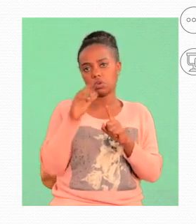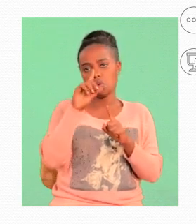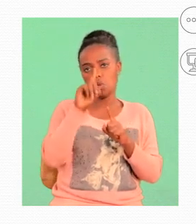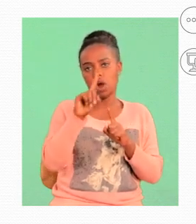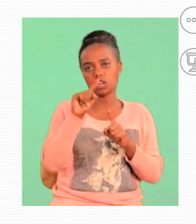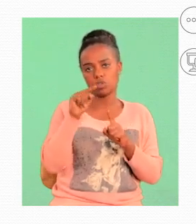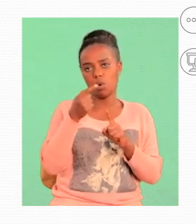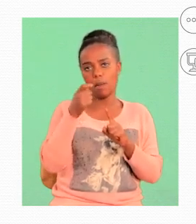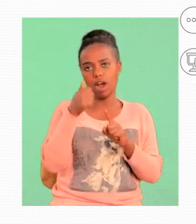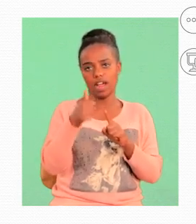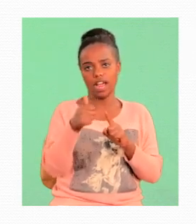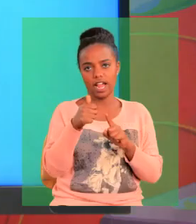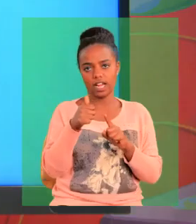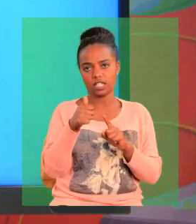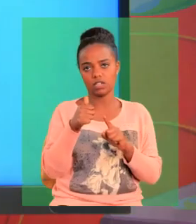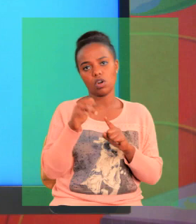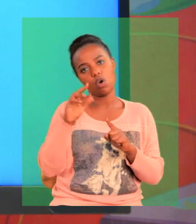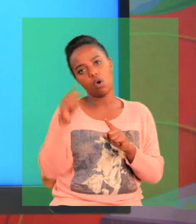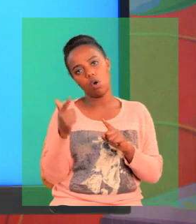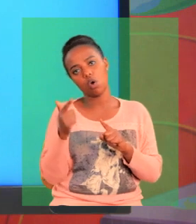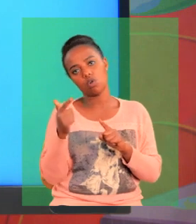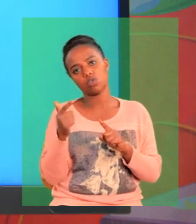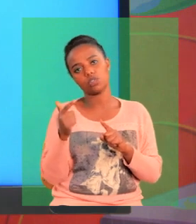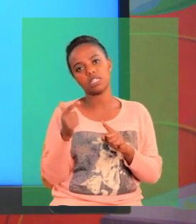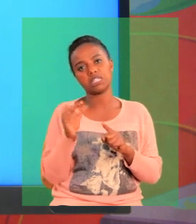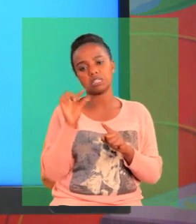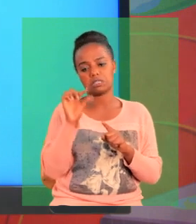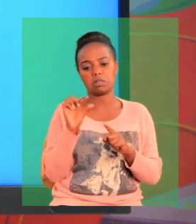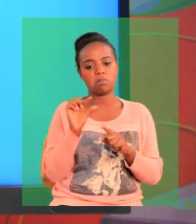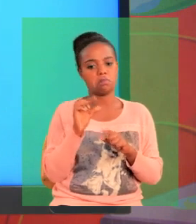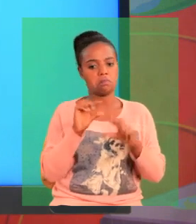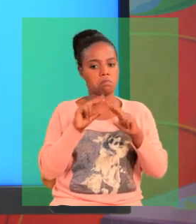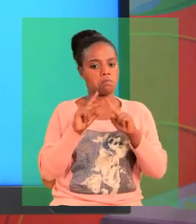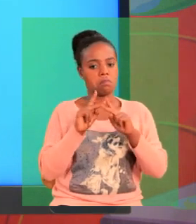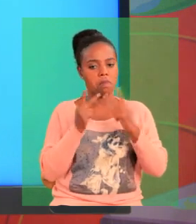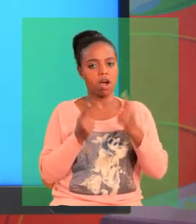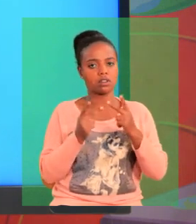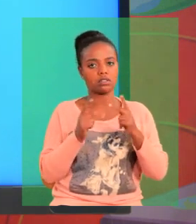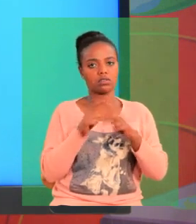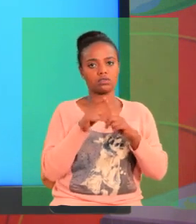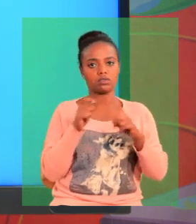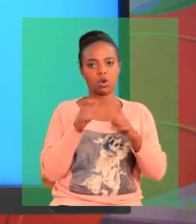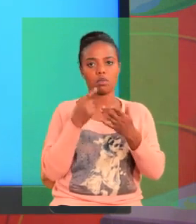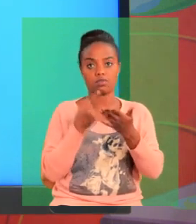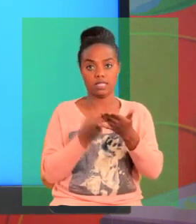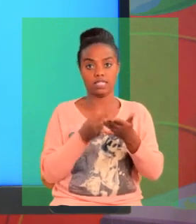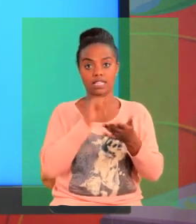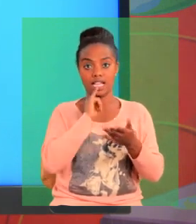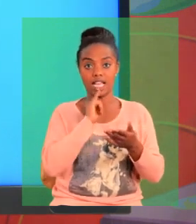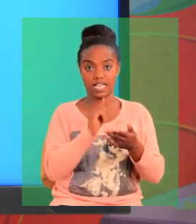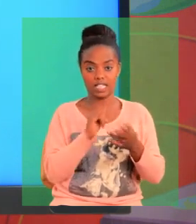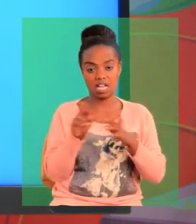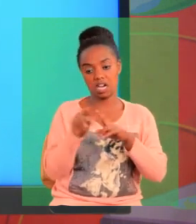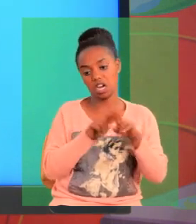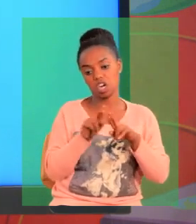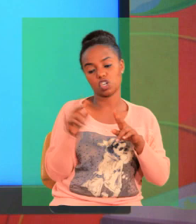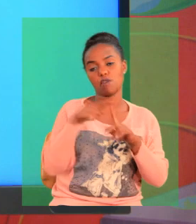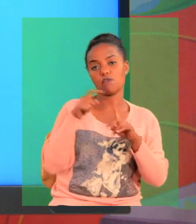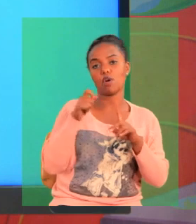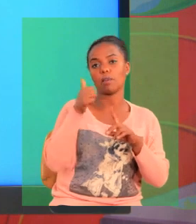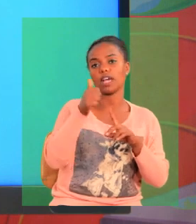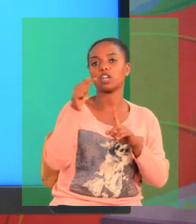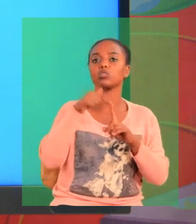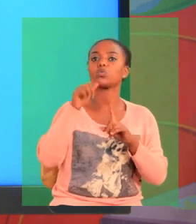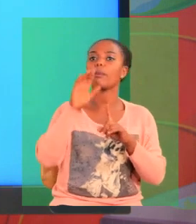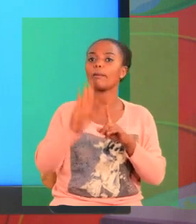1, A, or some part from this or any subset of this will be a relation from A to B.